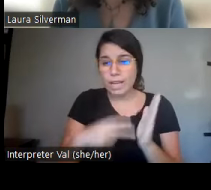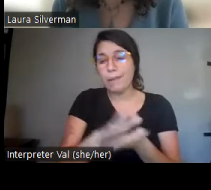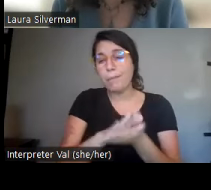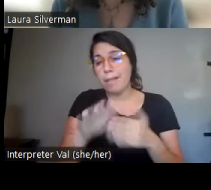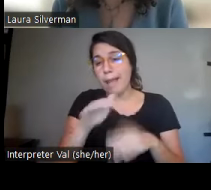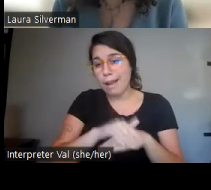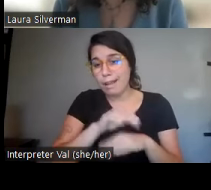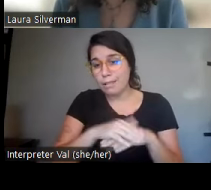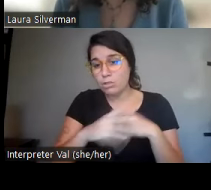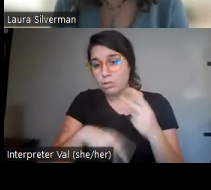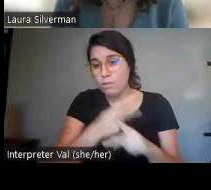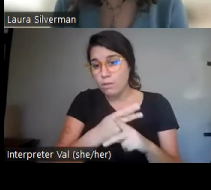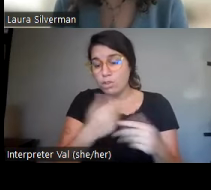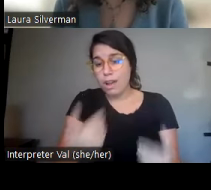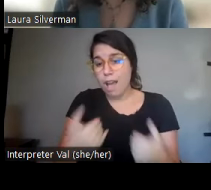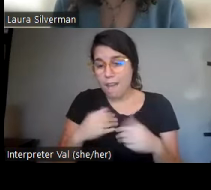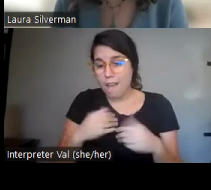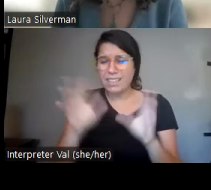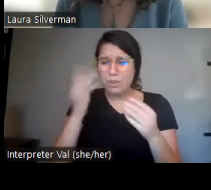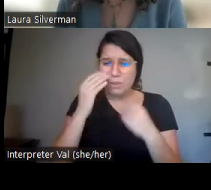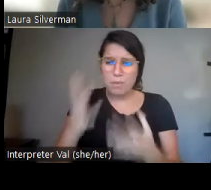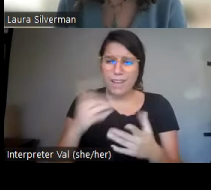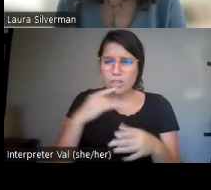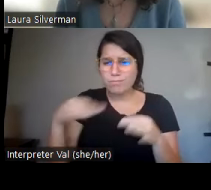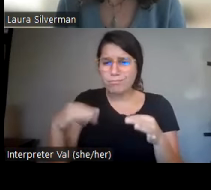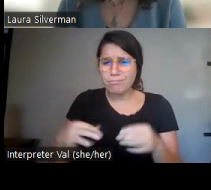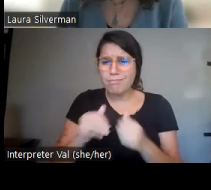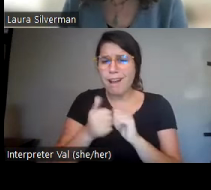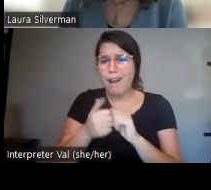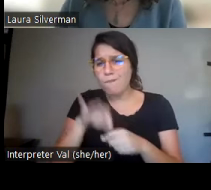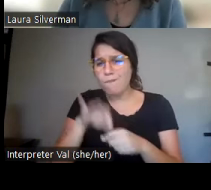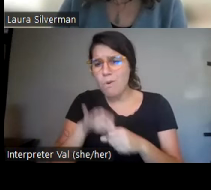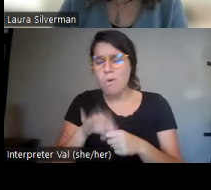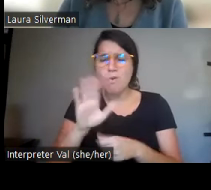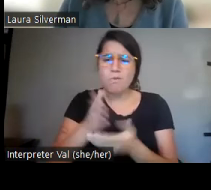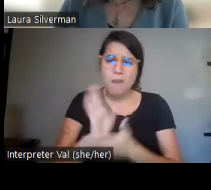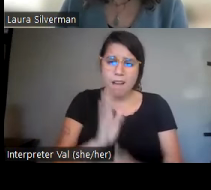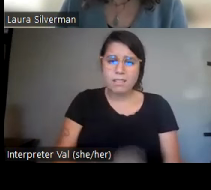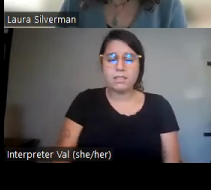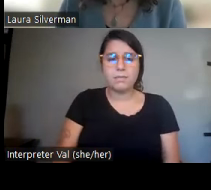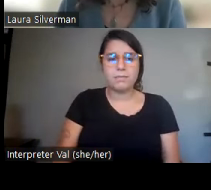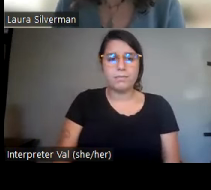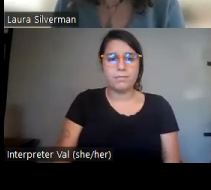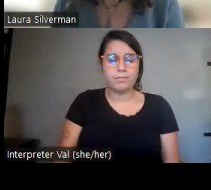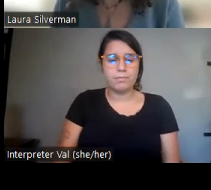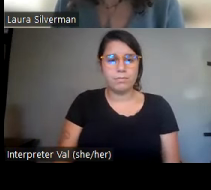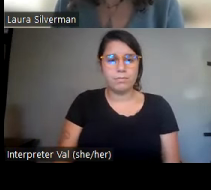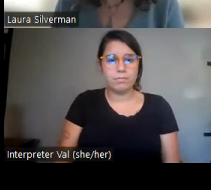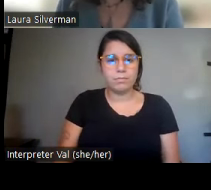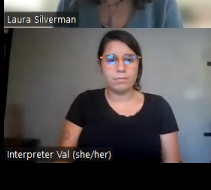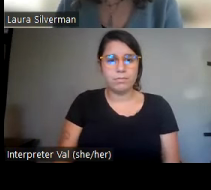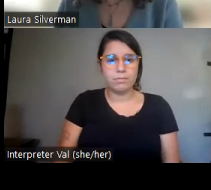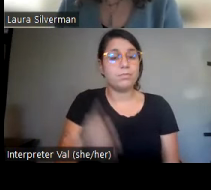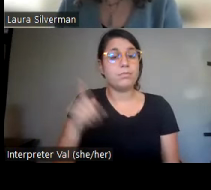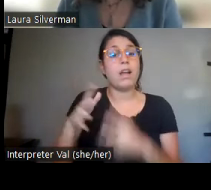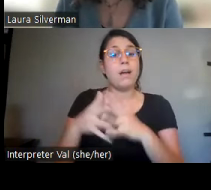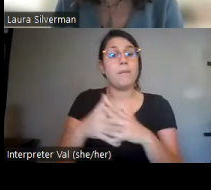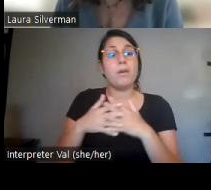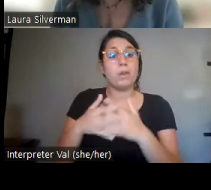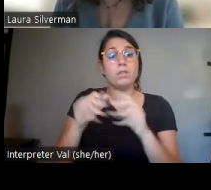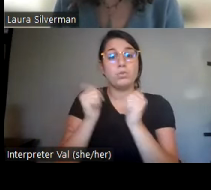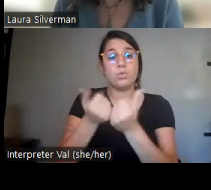editions, and they provide a lot of clear information on how to vote and what your rights are. And finally, the American Association